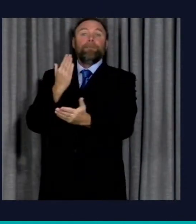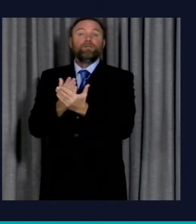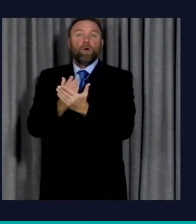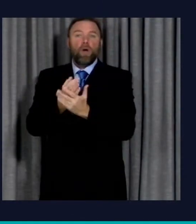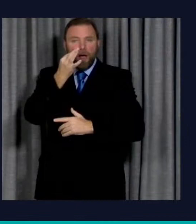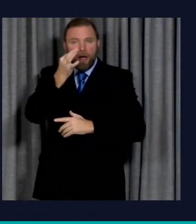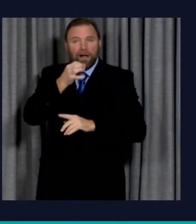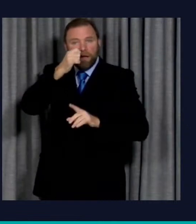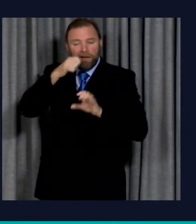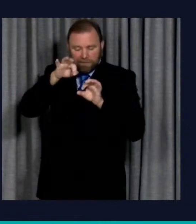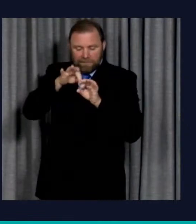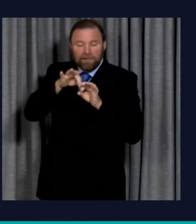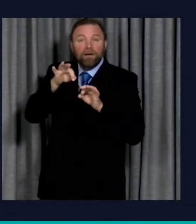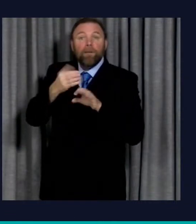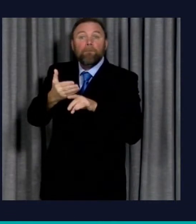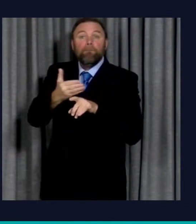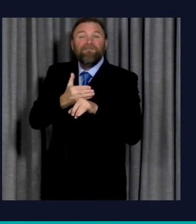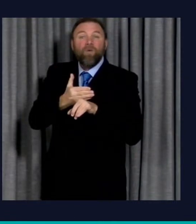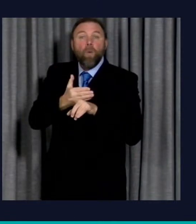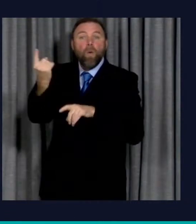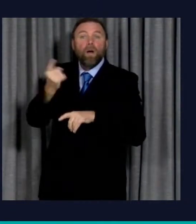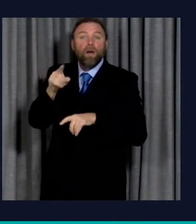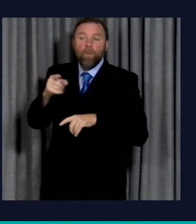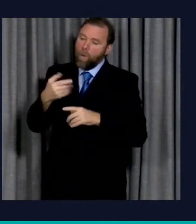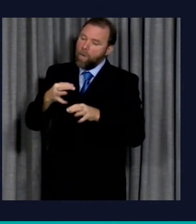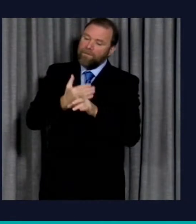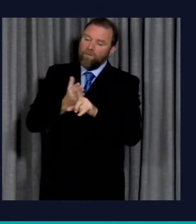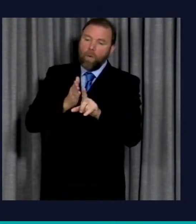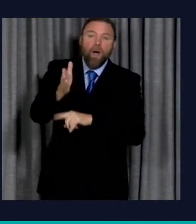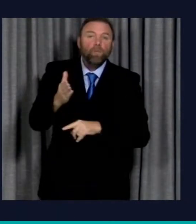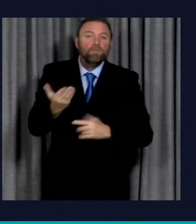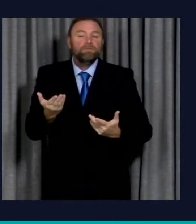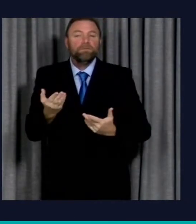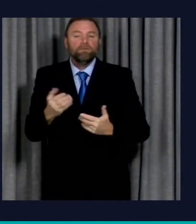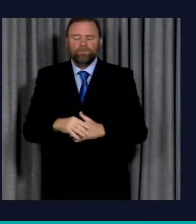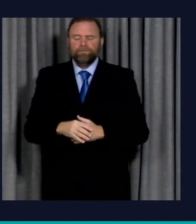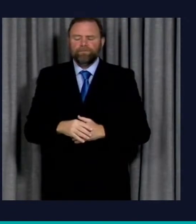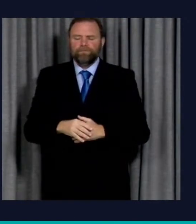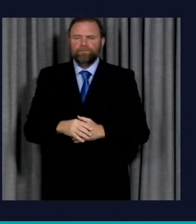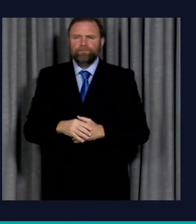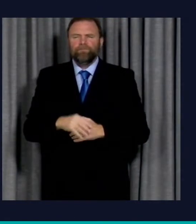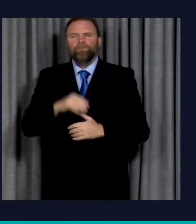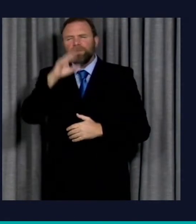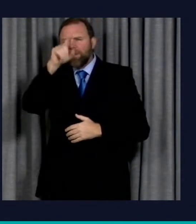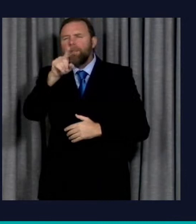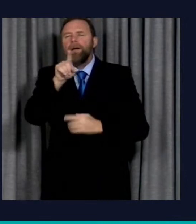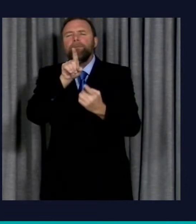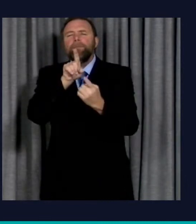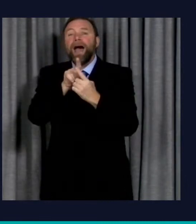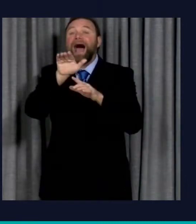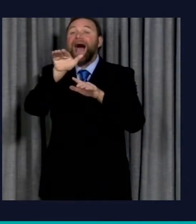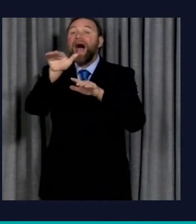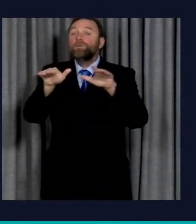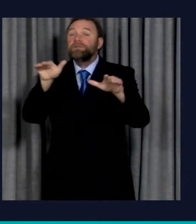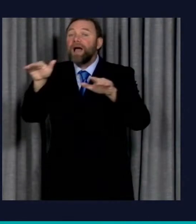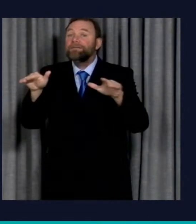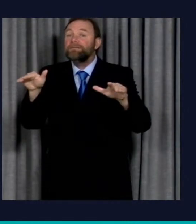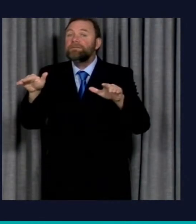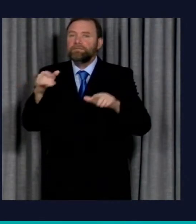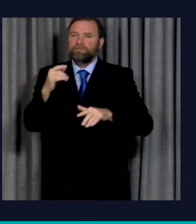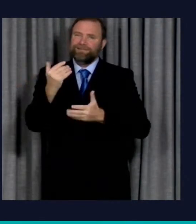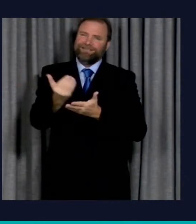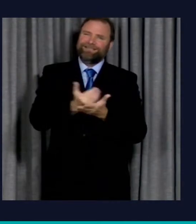test before that takes place. Remember that meeting outdoors is safer